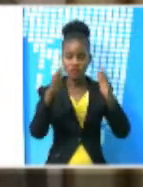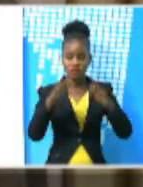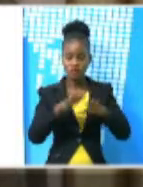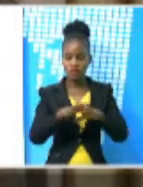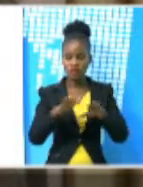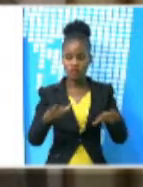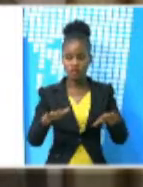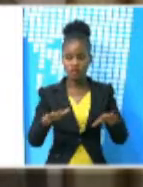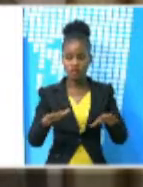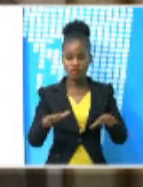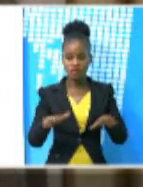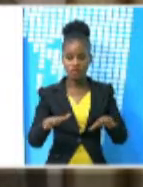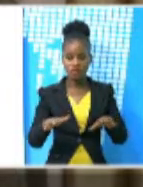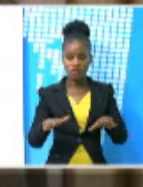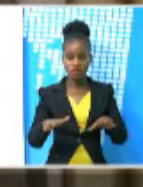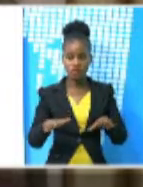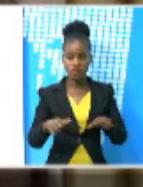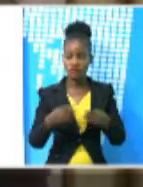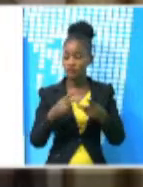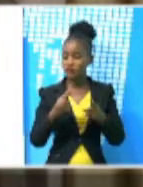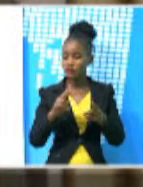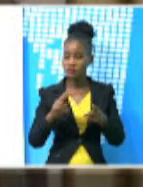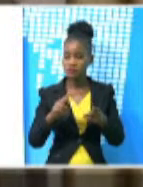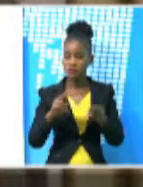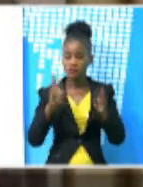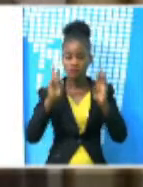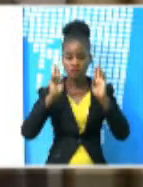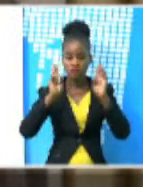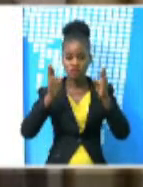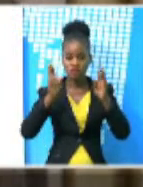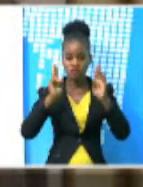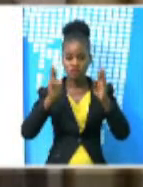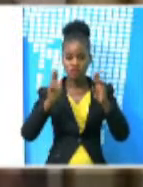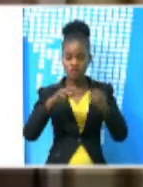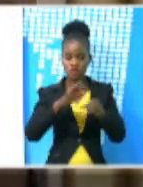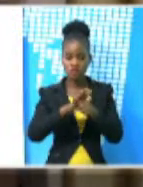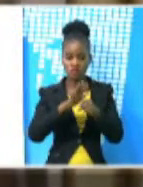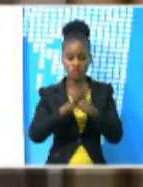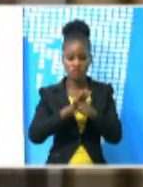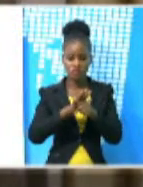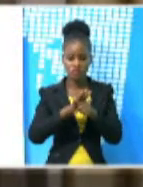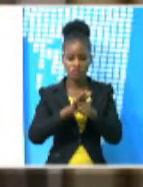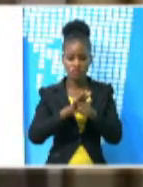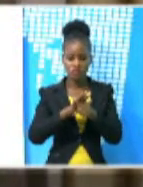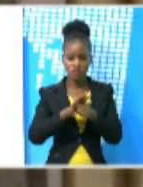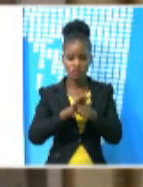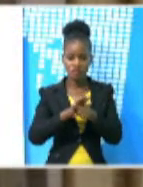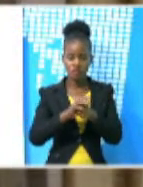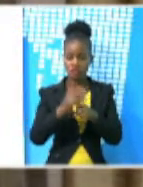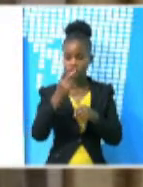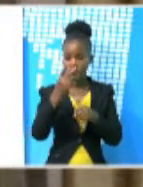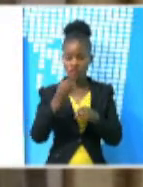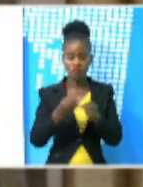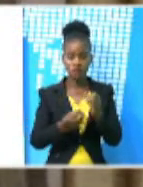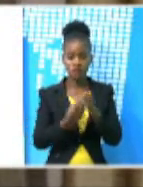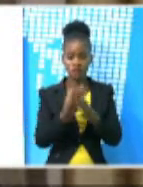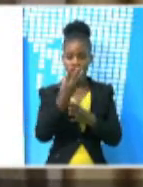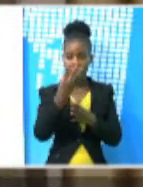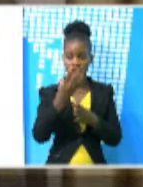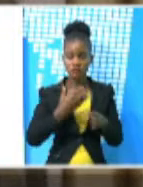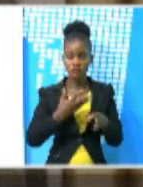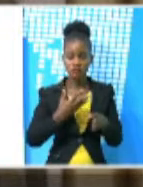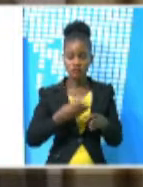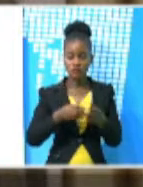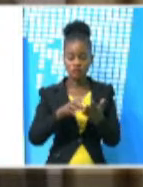milk. But we already have a lot of nutrient-dense crops as well. We have